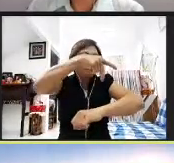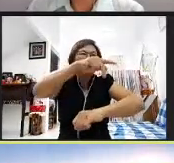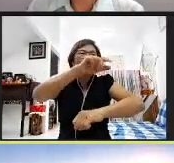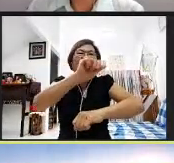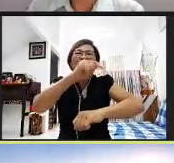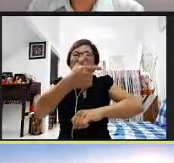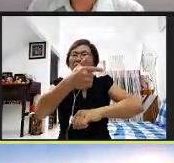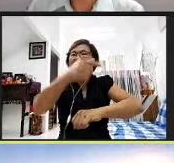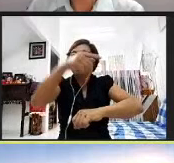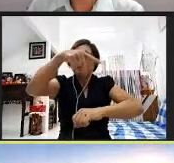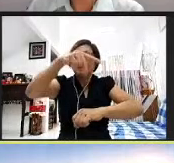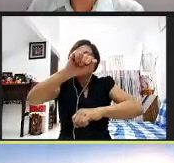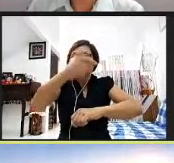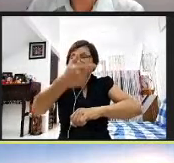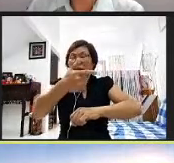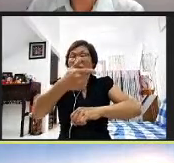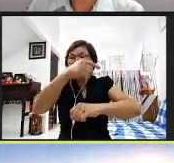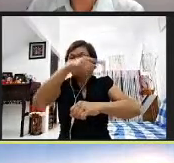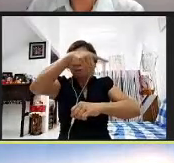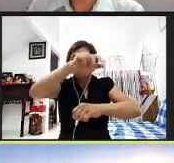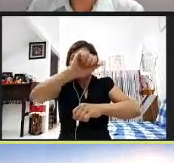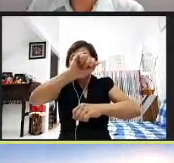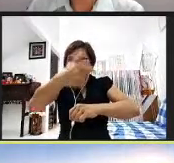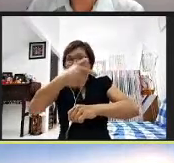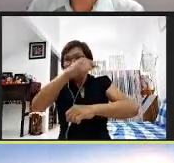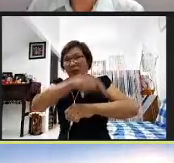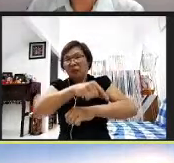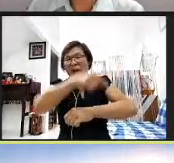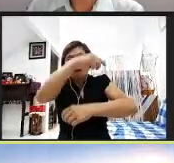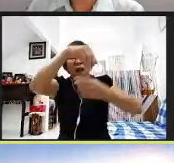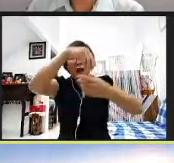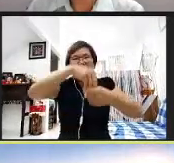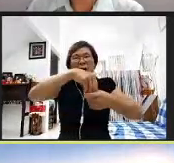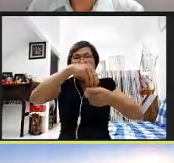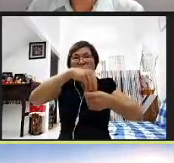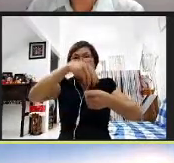flag globule, which carry the mRNA